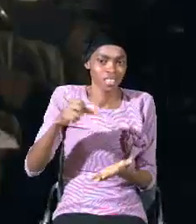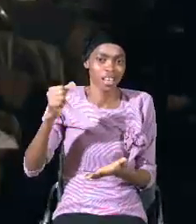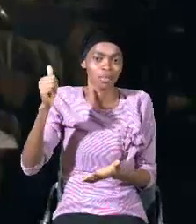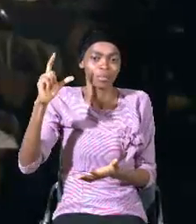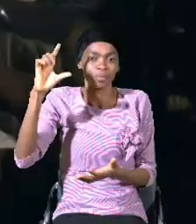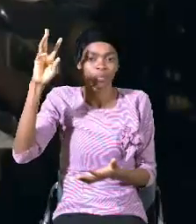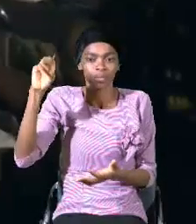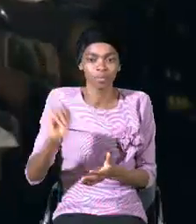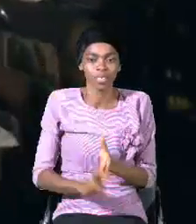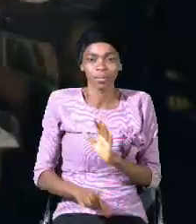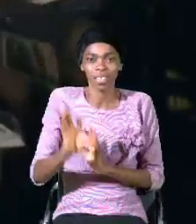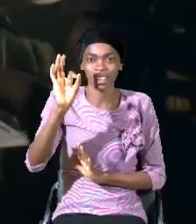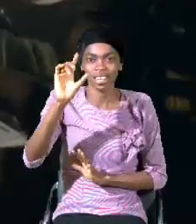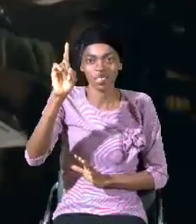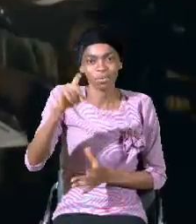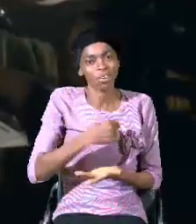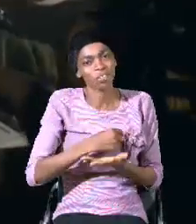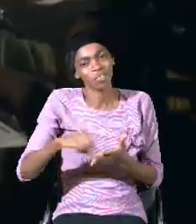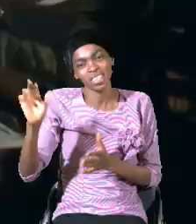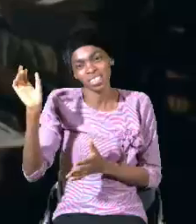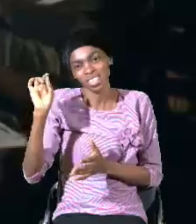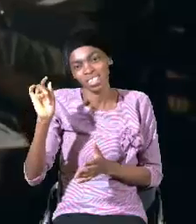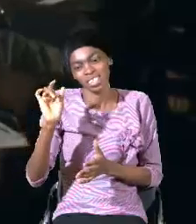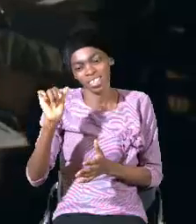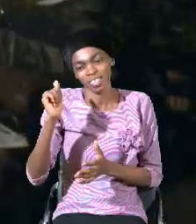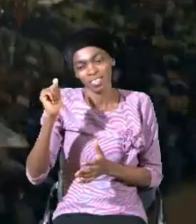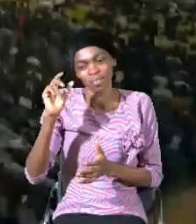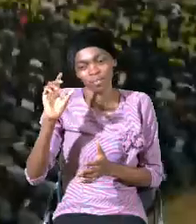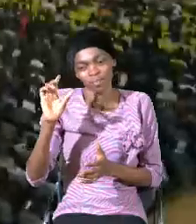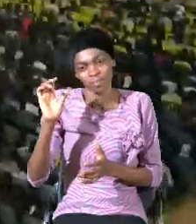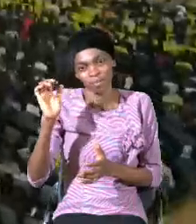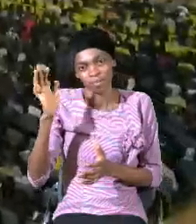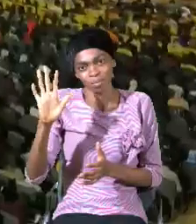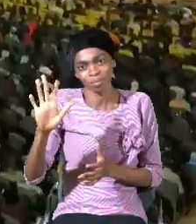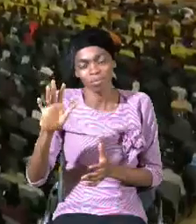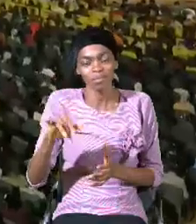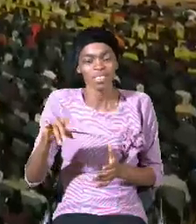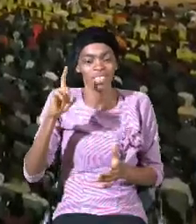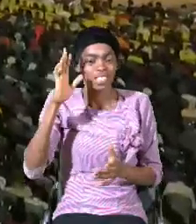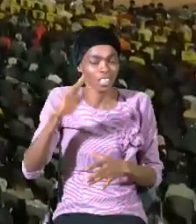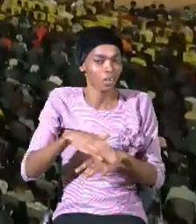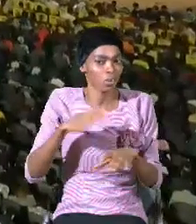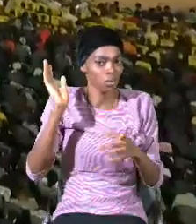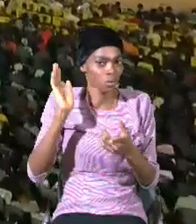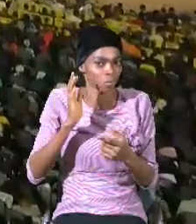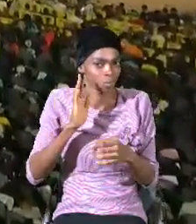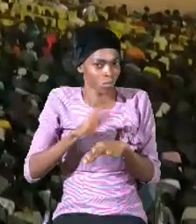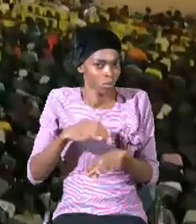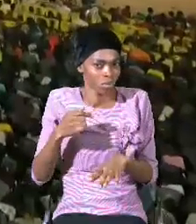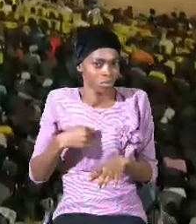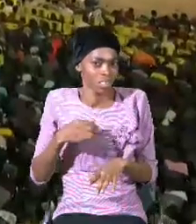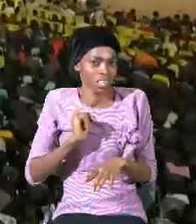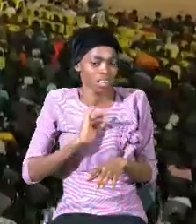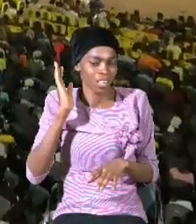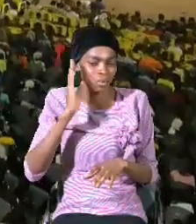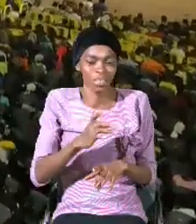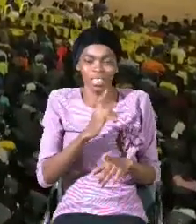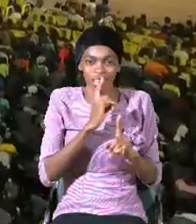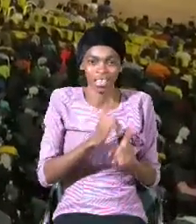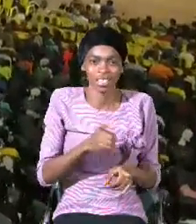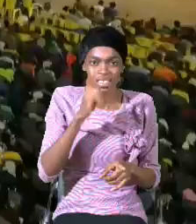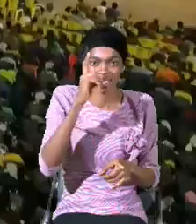15, he shall call upon me, and I will answer him. I will be with him in trouble. You